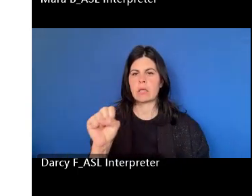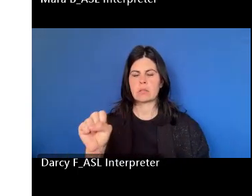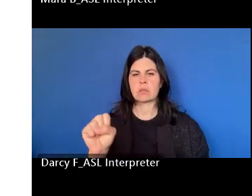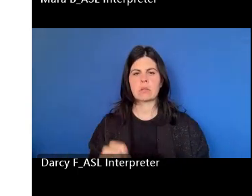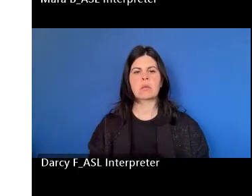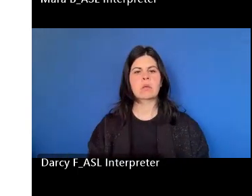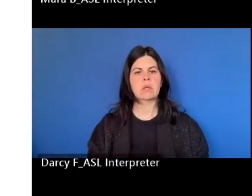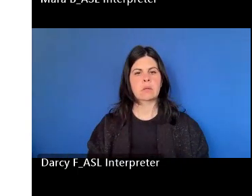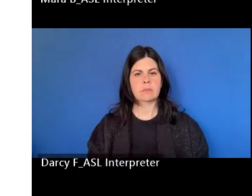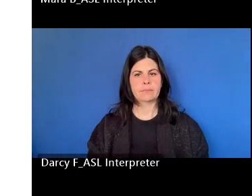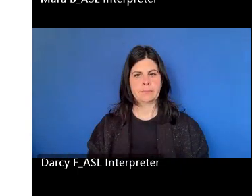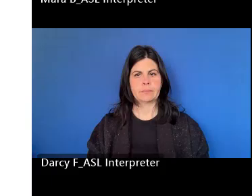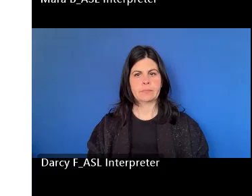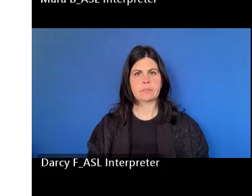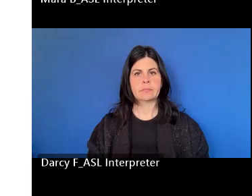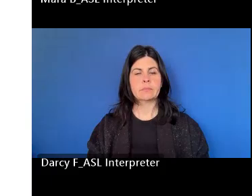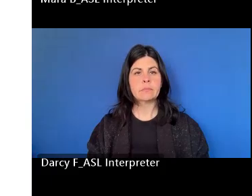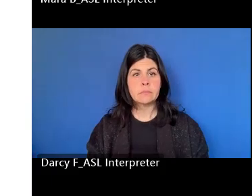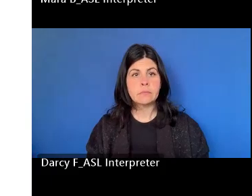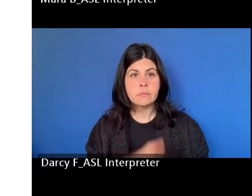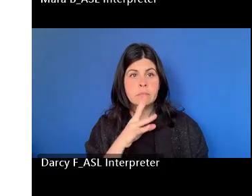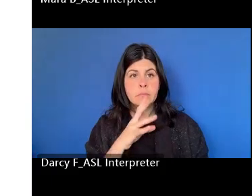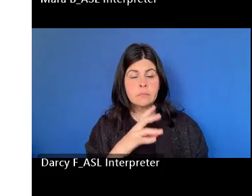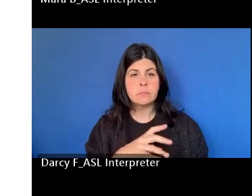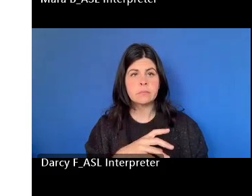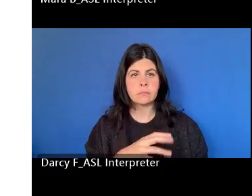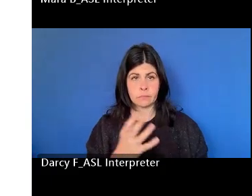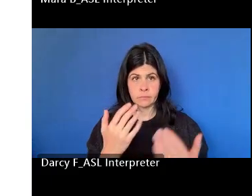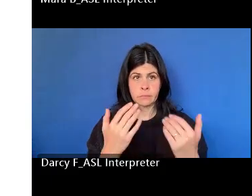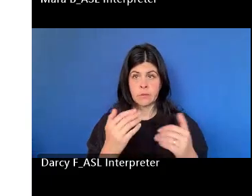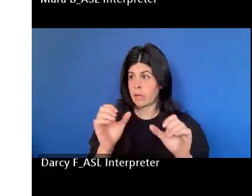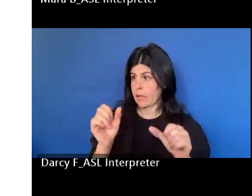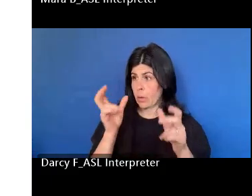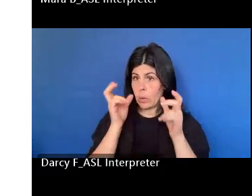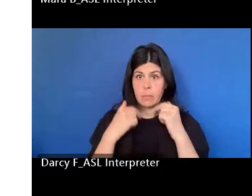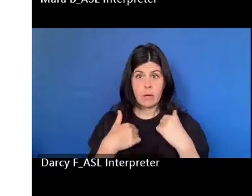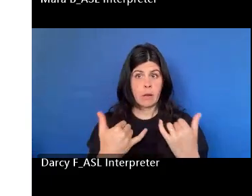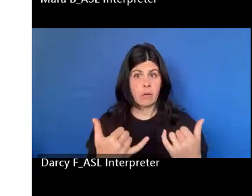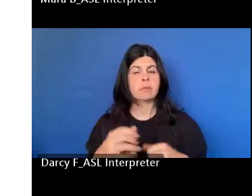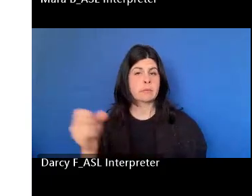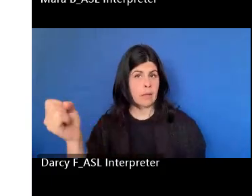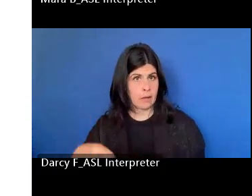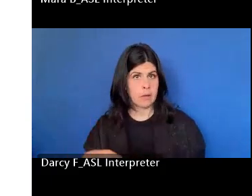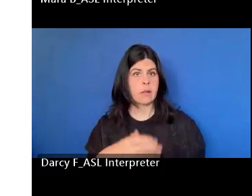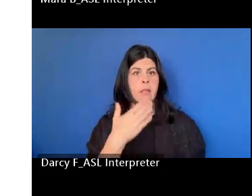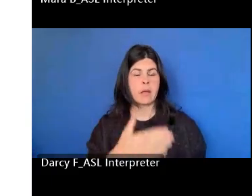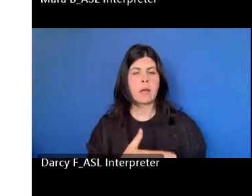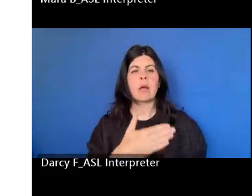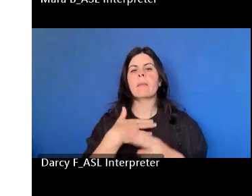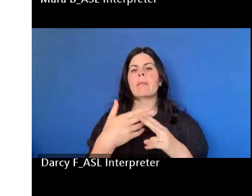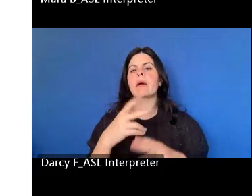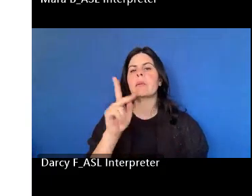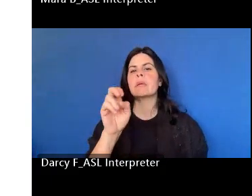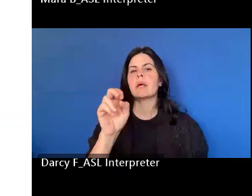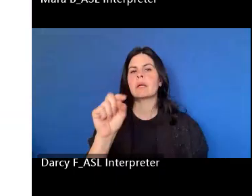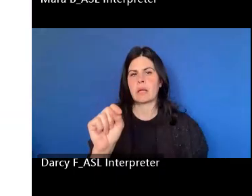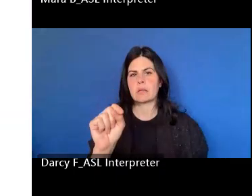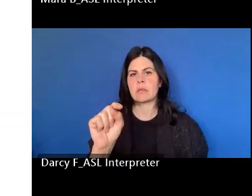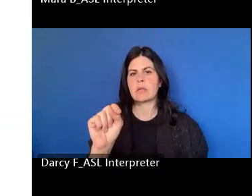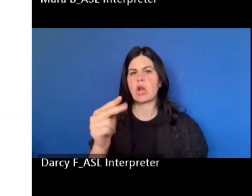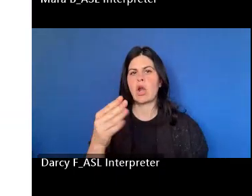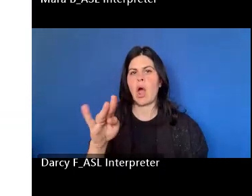We've unmuted you. You should be able to. Yeah, go ahead. Can you hear me now? We can. Thank you. Okay, my name is Kent Thomas, and I'm a